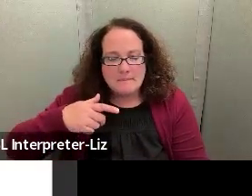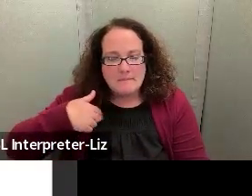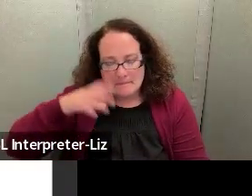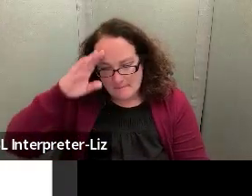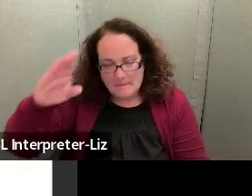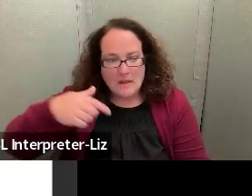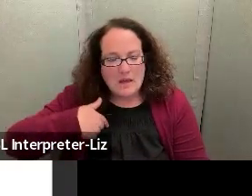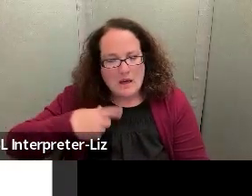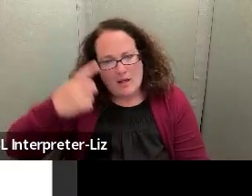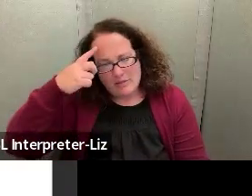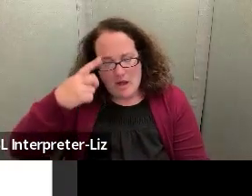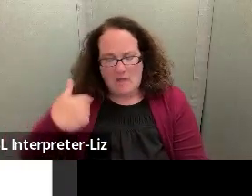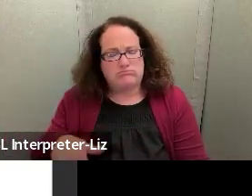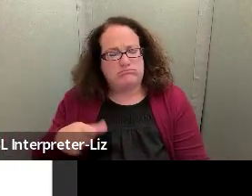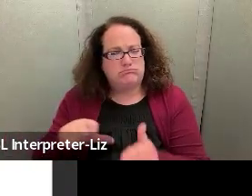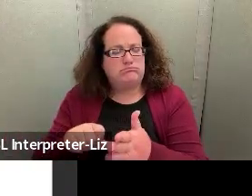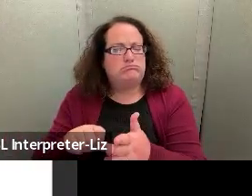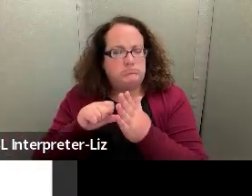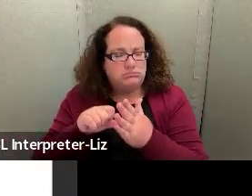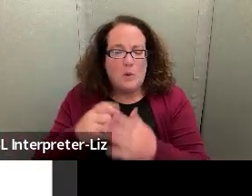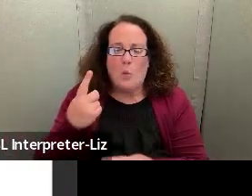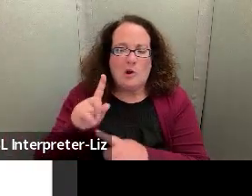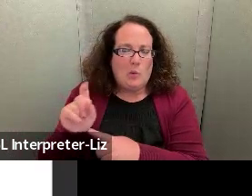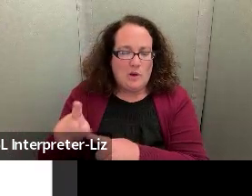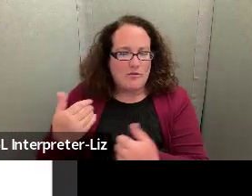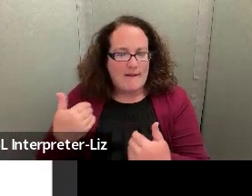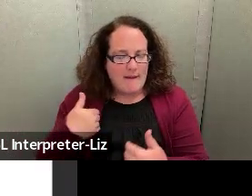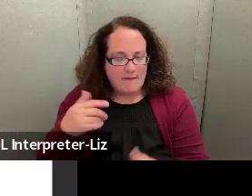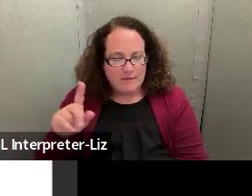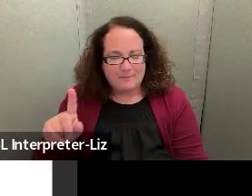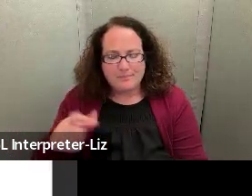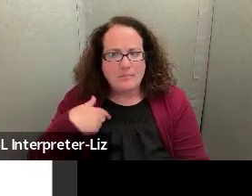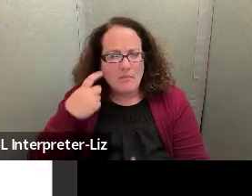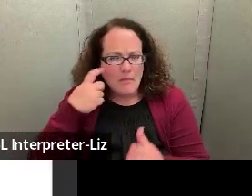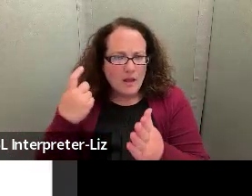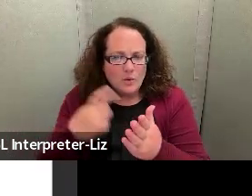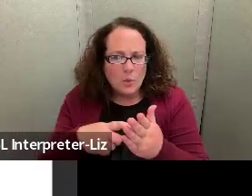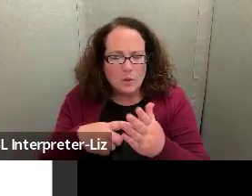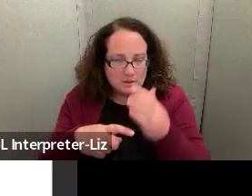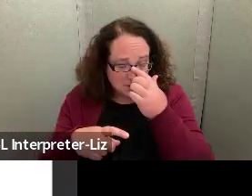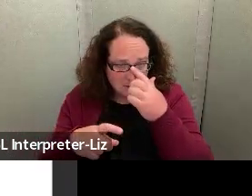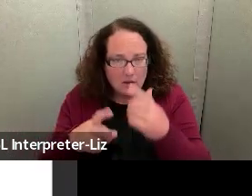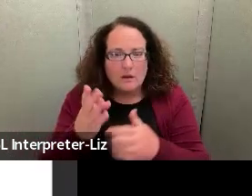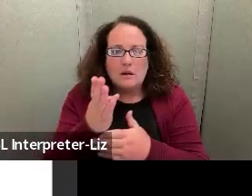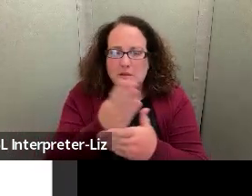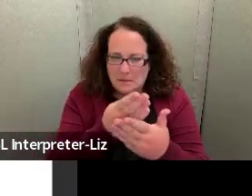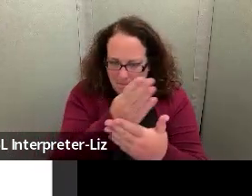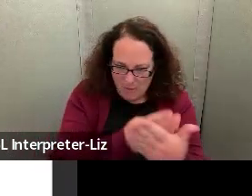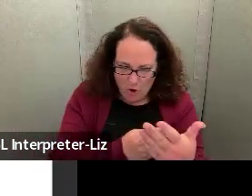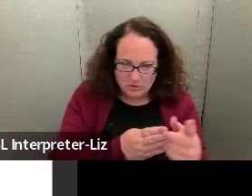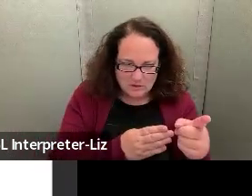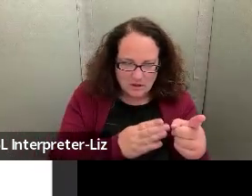I feel it's really impressive. One question I have is, I noticed that on this board, some parts of it are